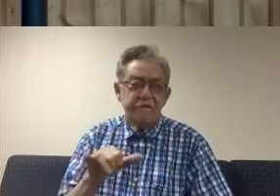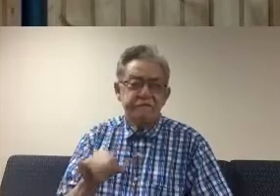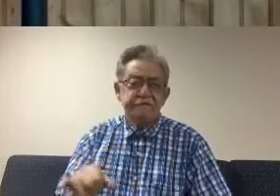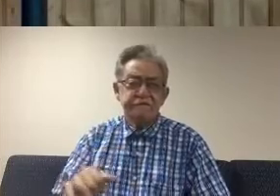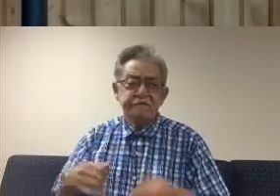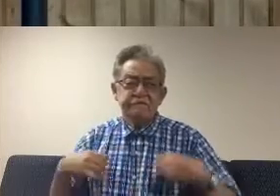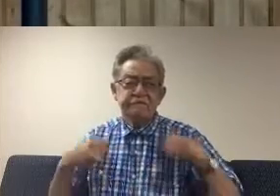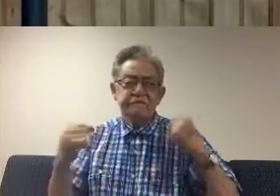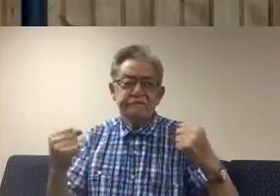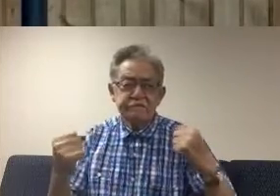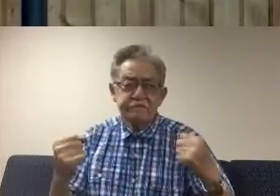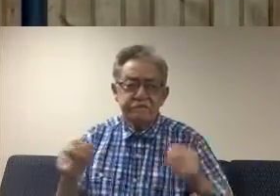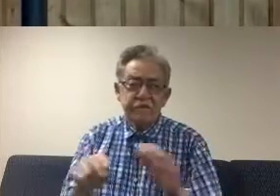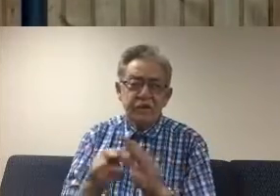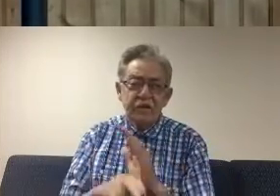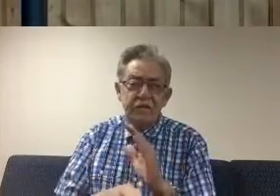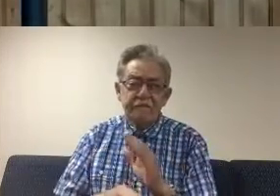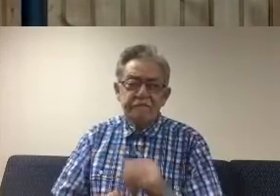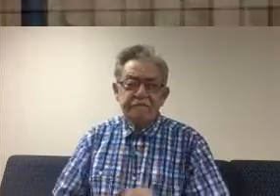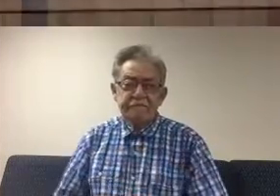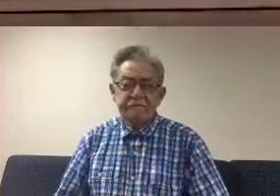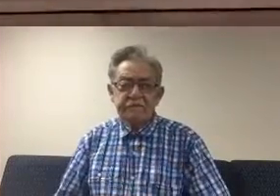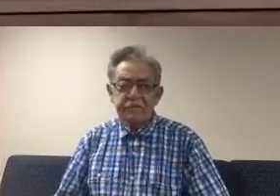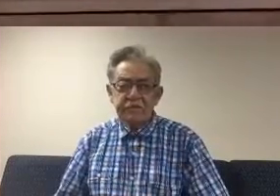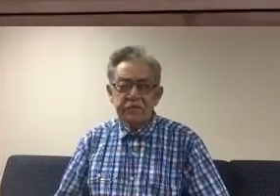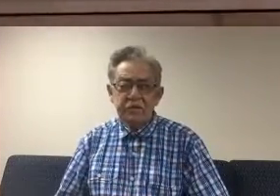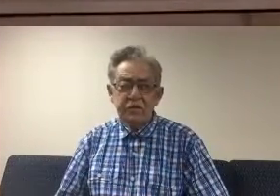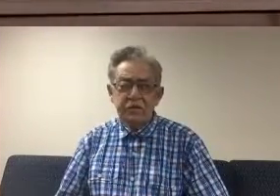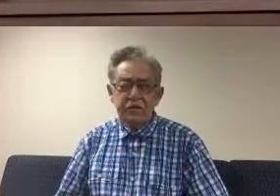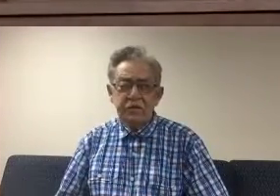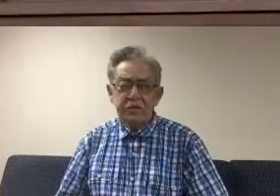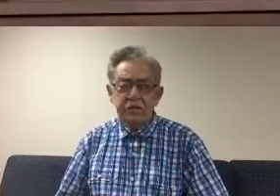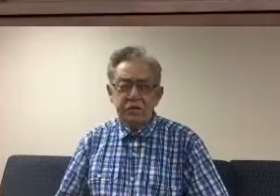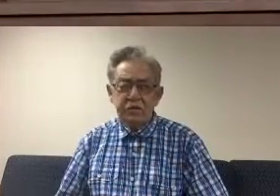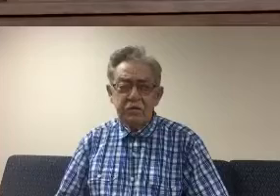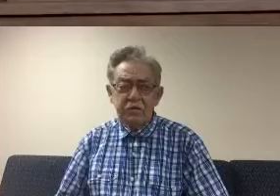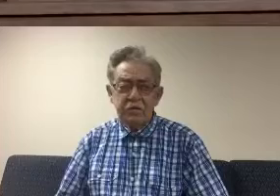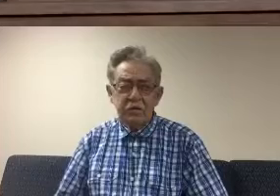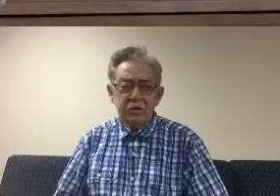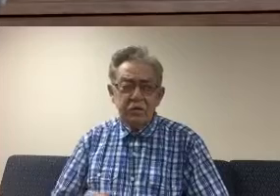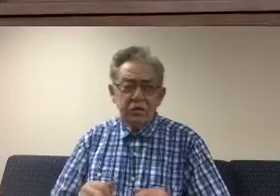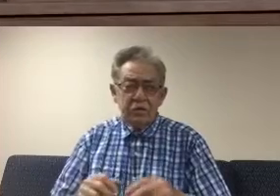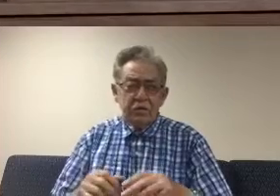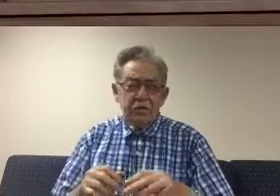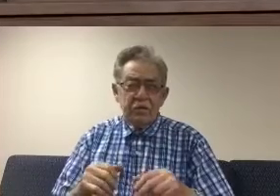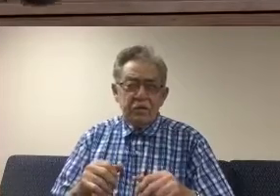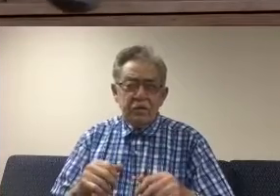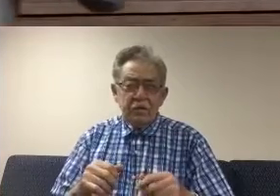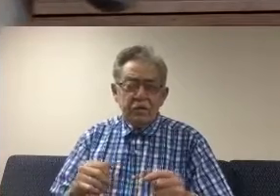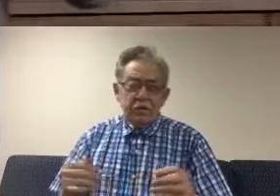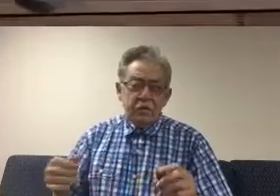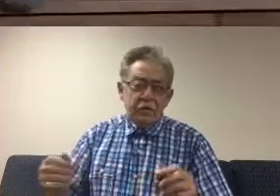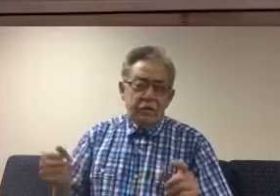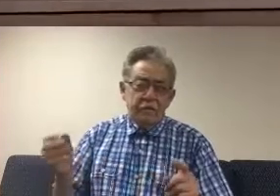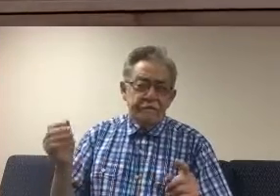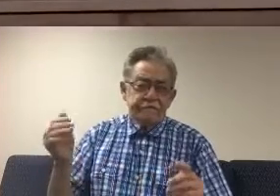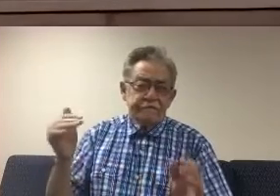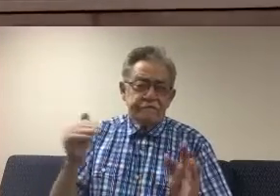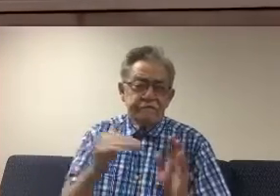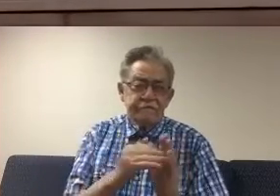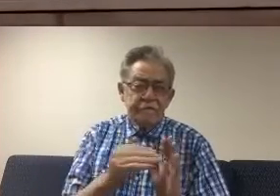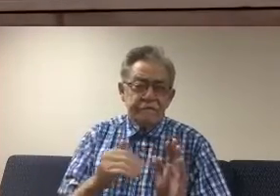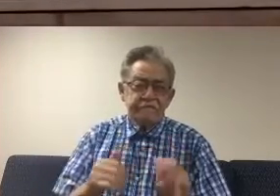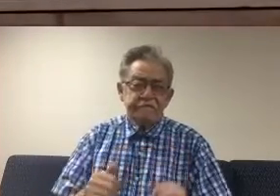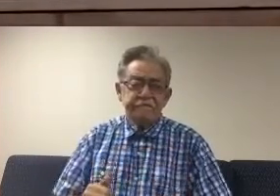boldness. And that boldness is what we need if we're to counter the ill